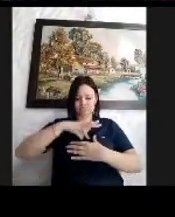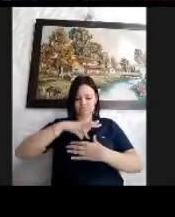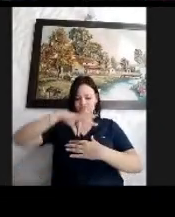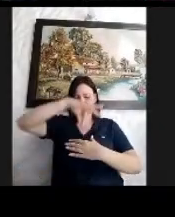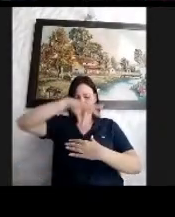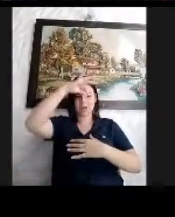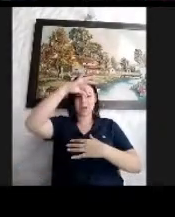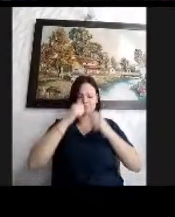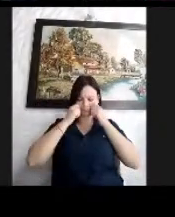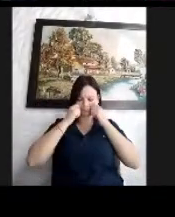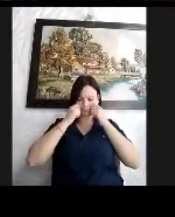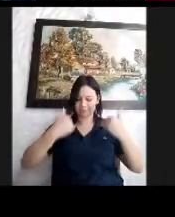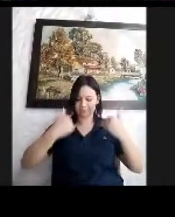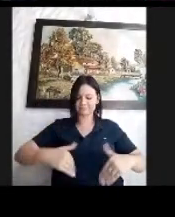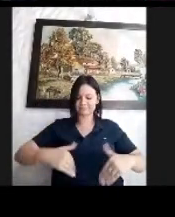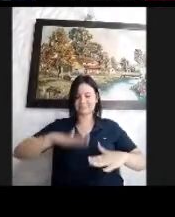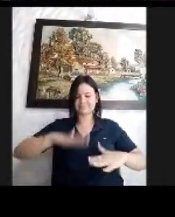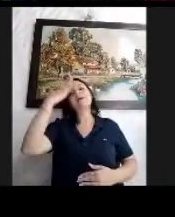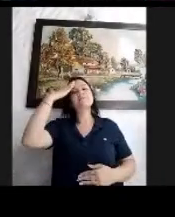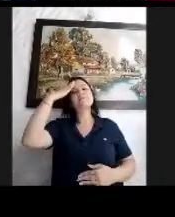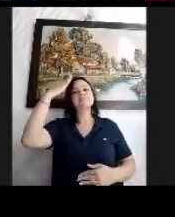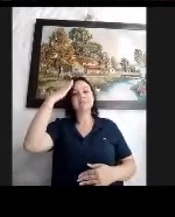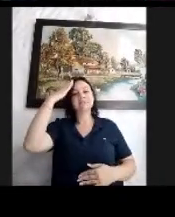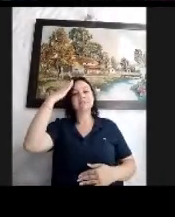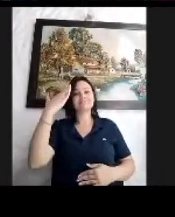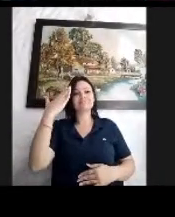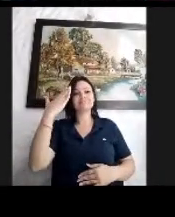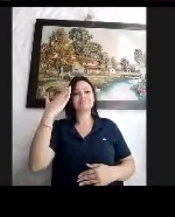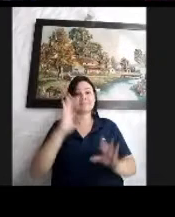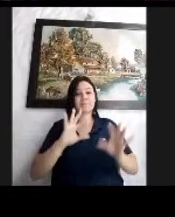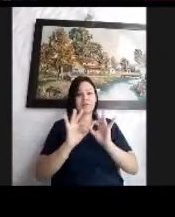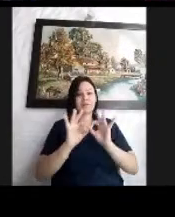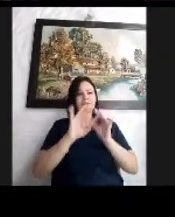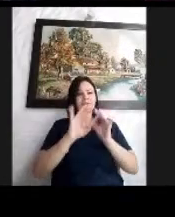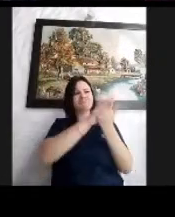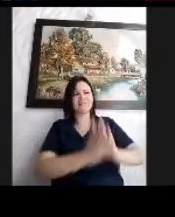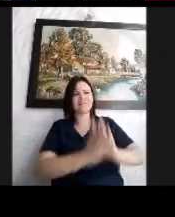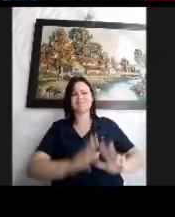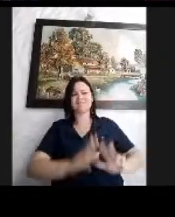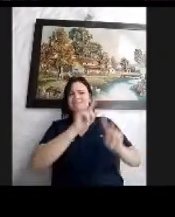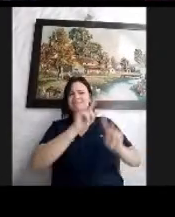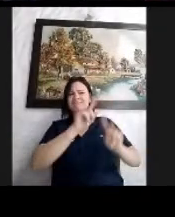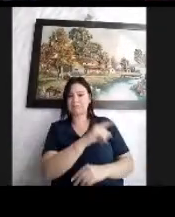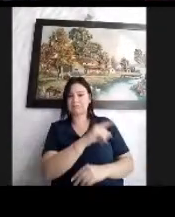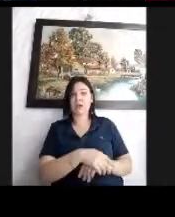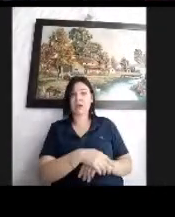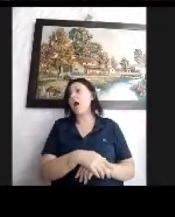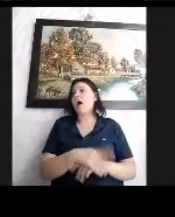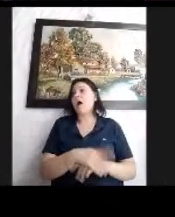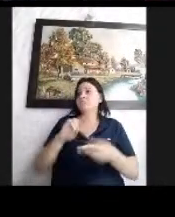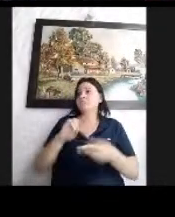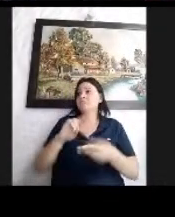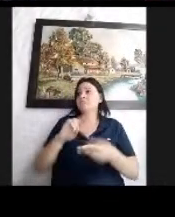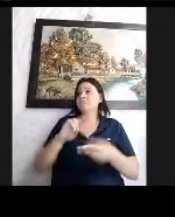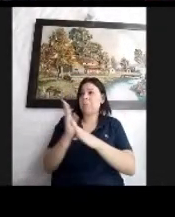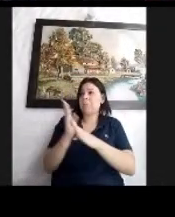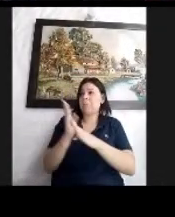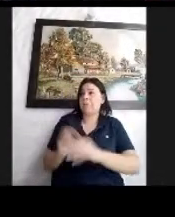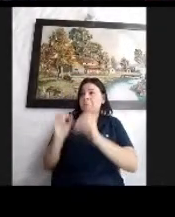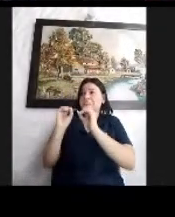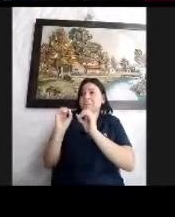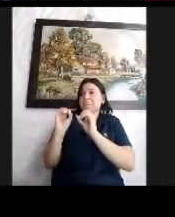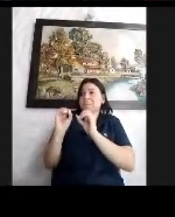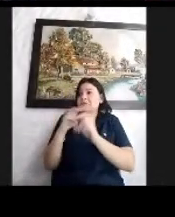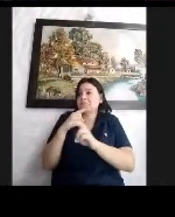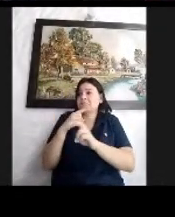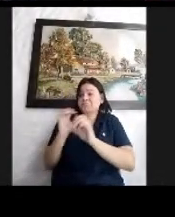La paz no es la ausencia de dificultades o de problemas. Para mí es la forma en la que asumimos esas